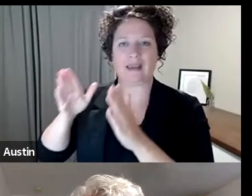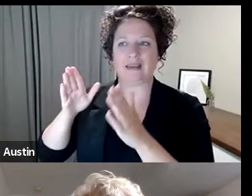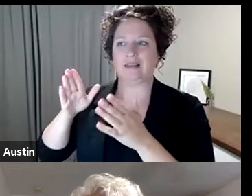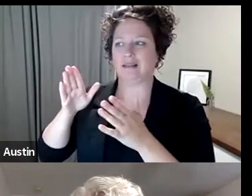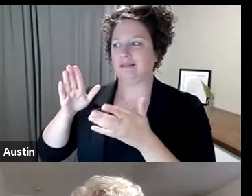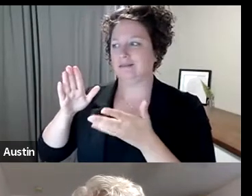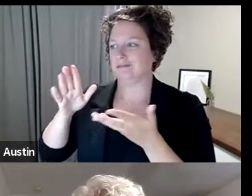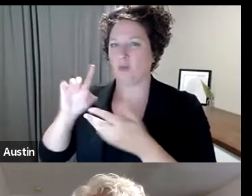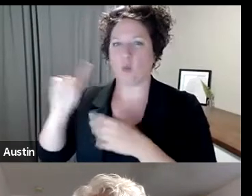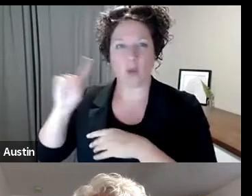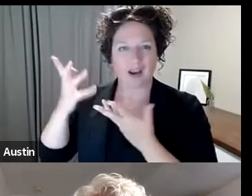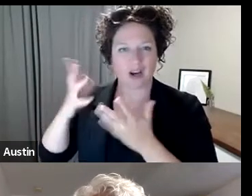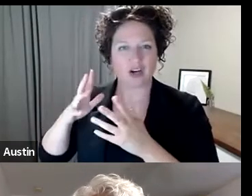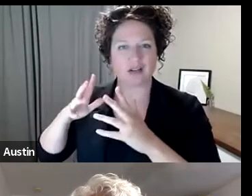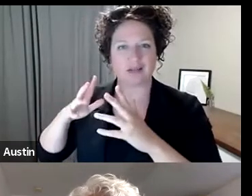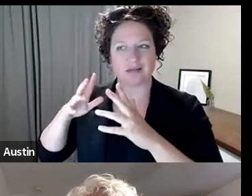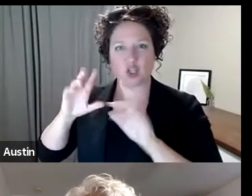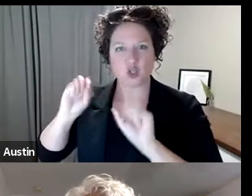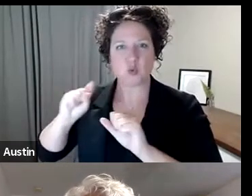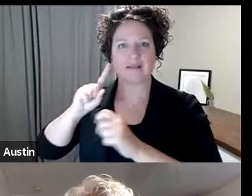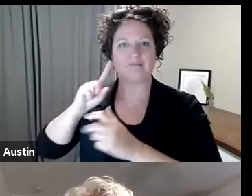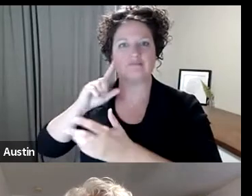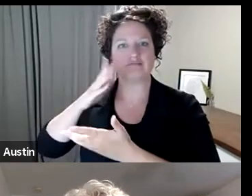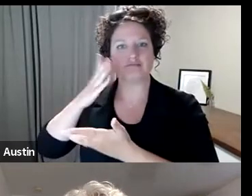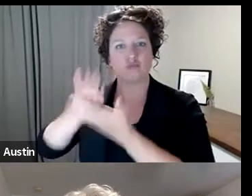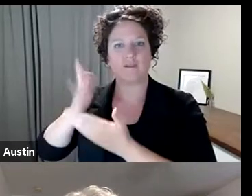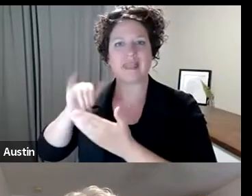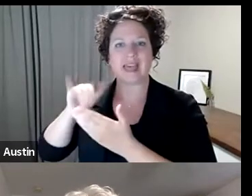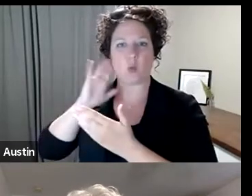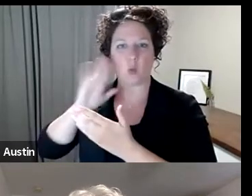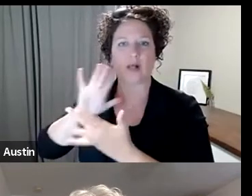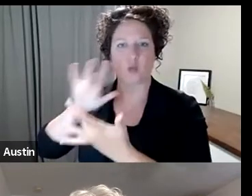which you have tested can reach the people that you intend to reach.